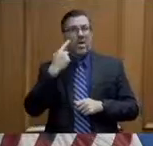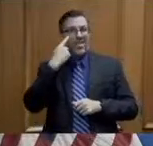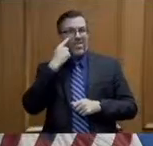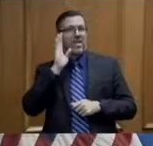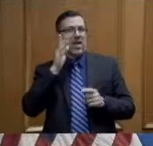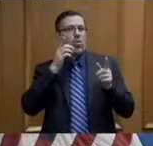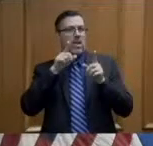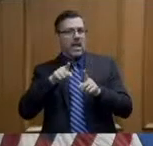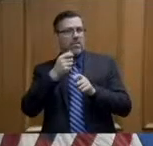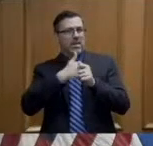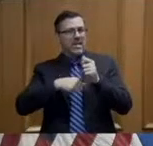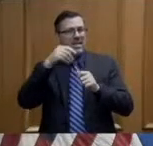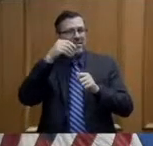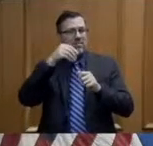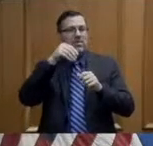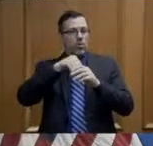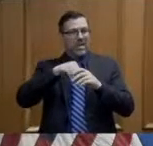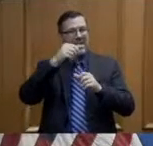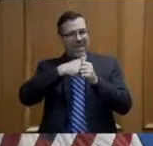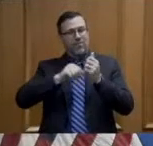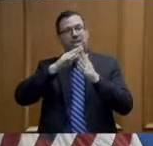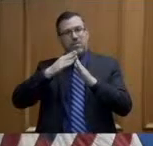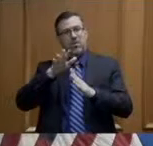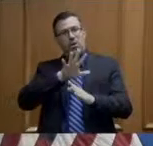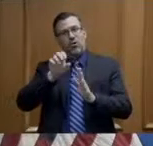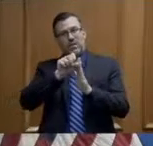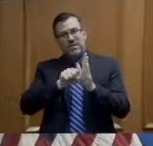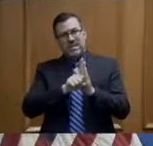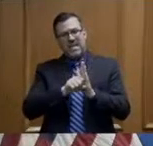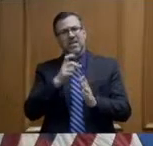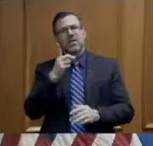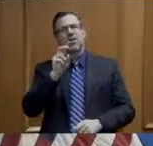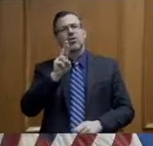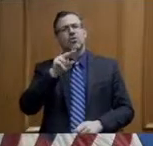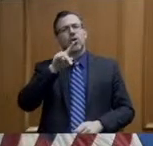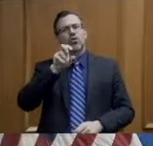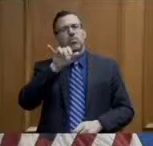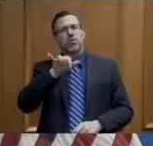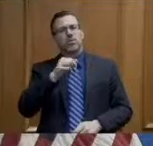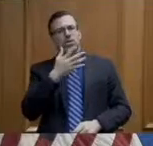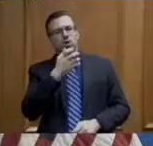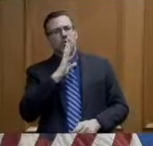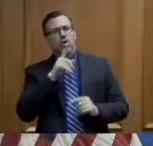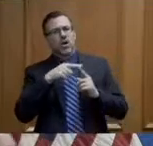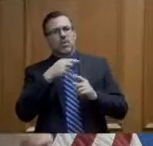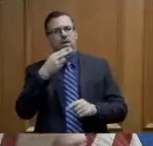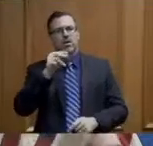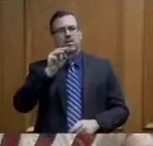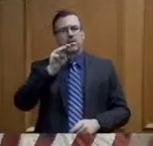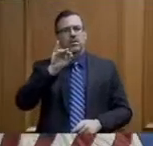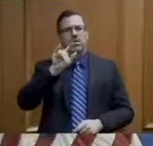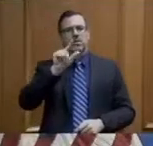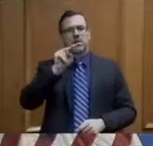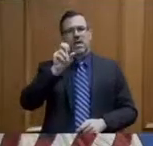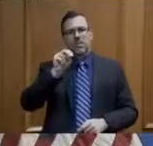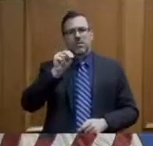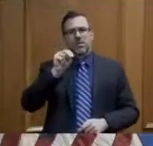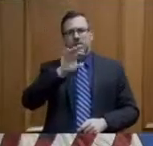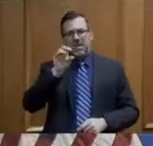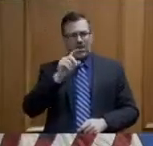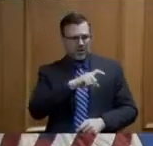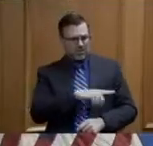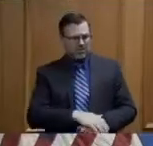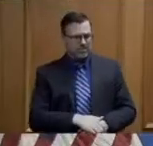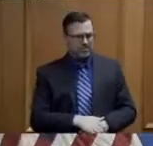every community in the state, that there will be greater access to testing. But Dr. Pierce, you want to talk specifically about Hamilton? Sure. To